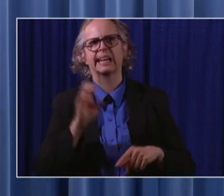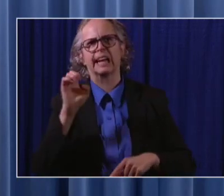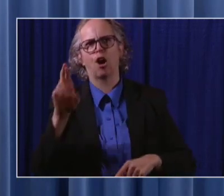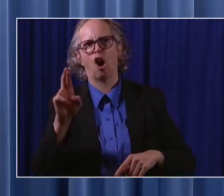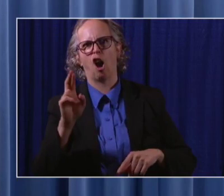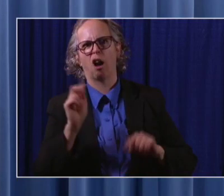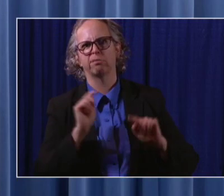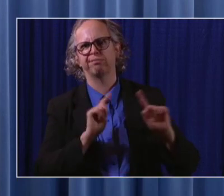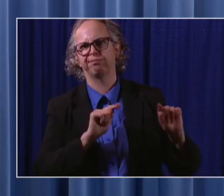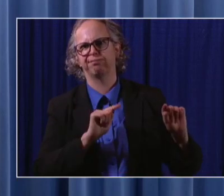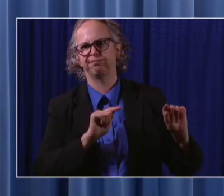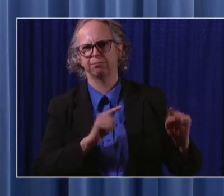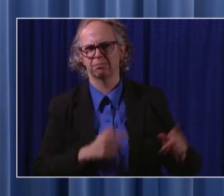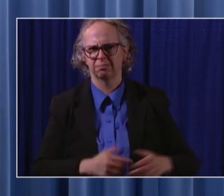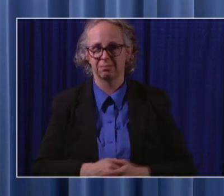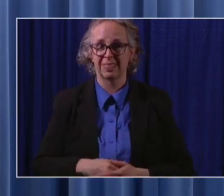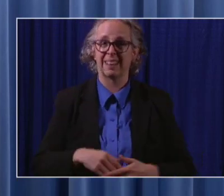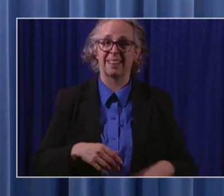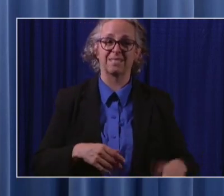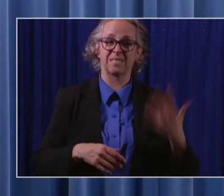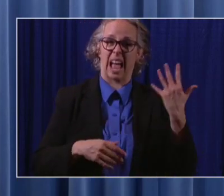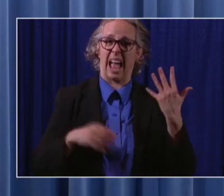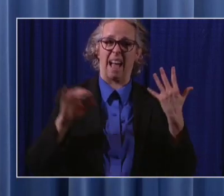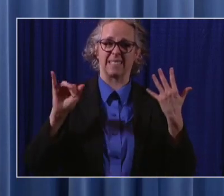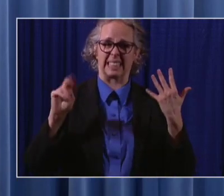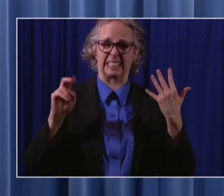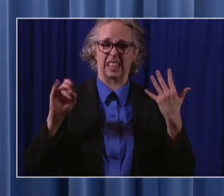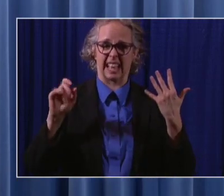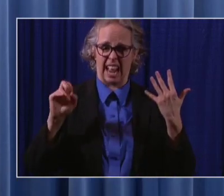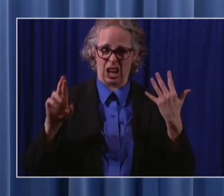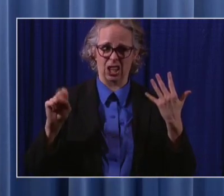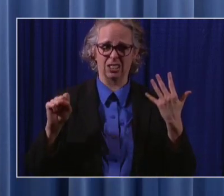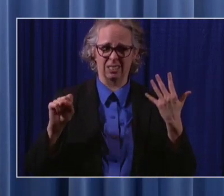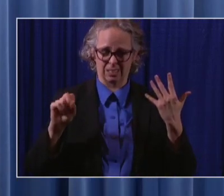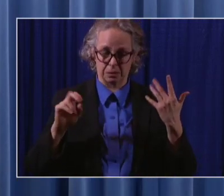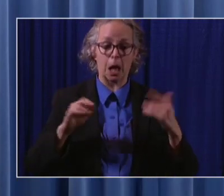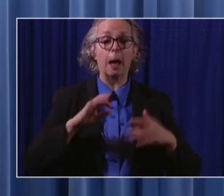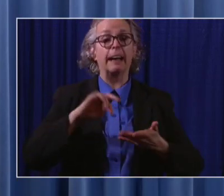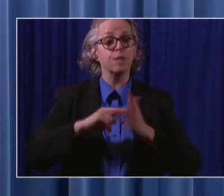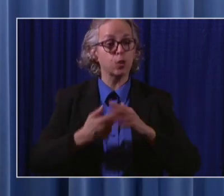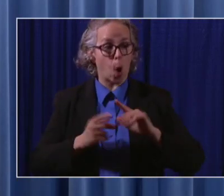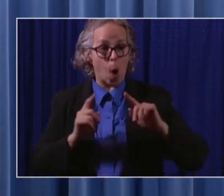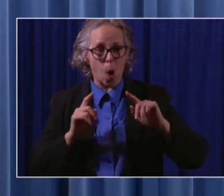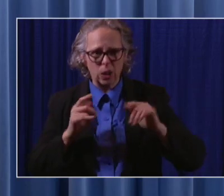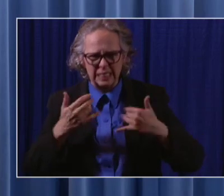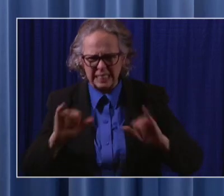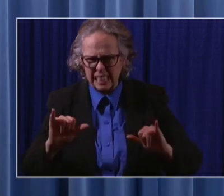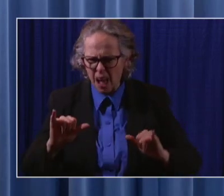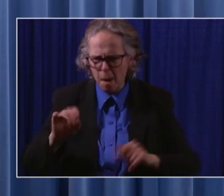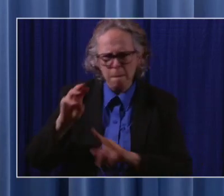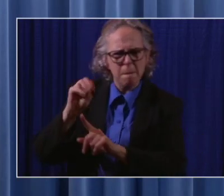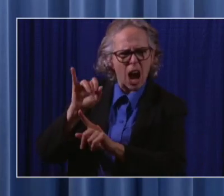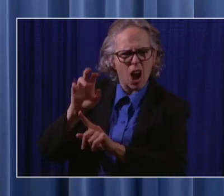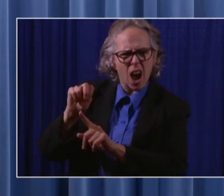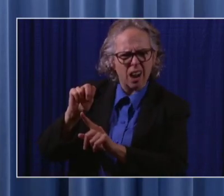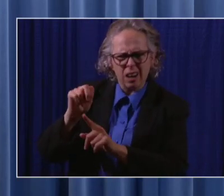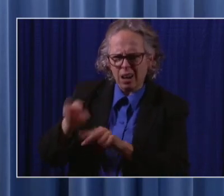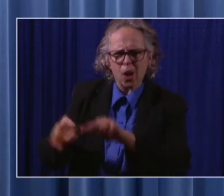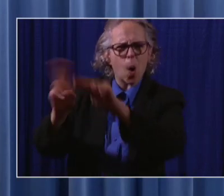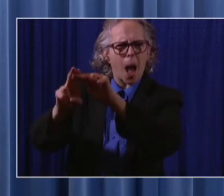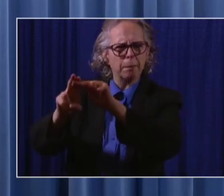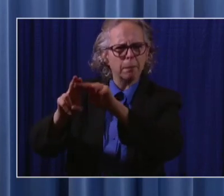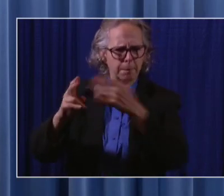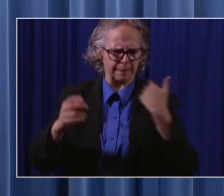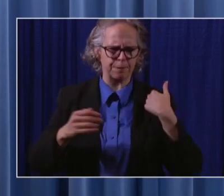as a whole, those visits are going down, Marion, this last 2 weeks has gone up. The county has also had outbreaks at long-term